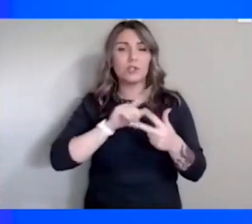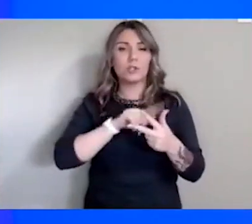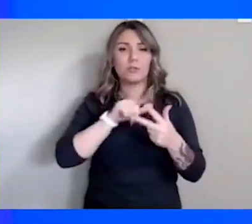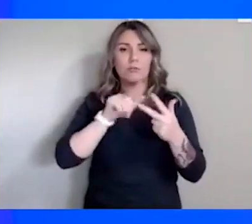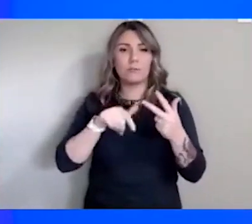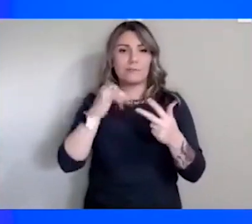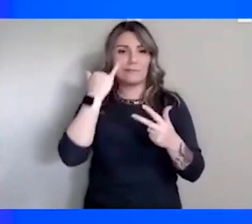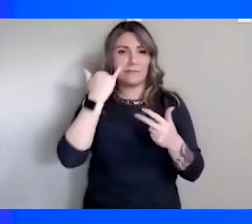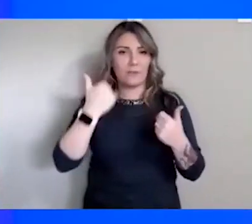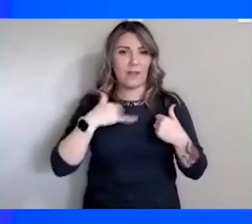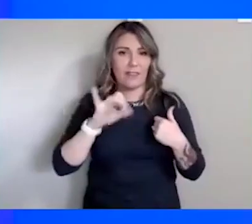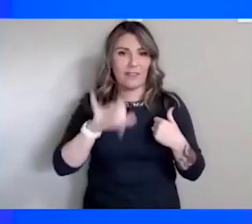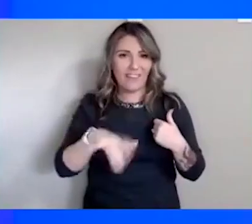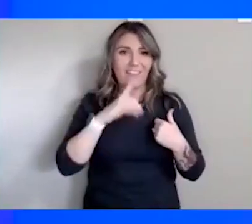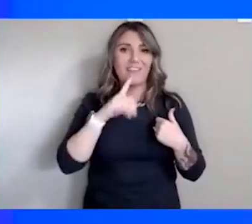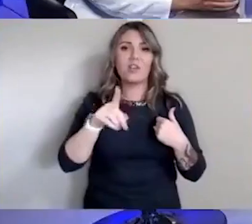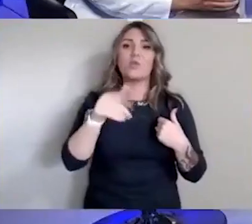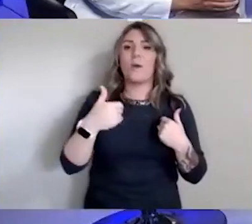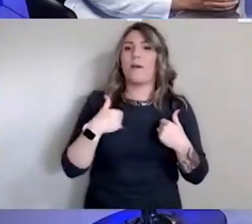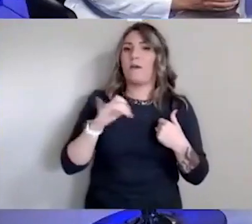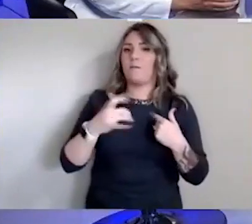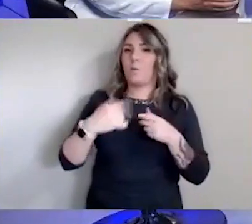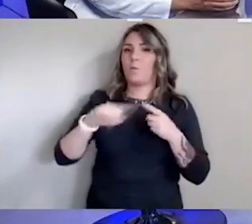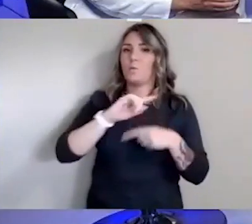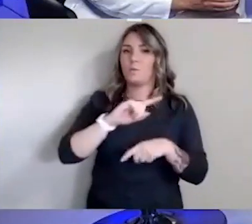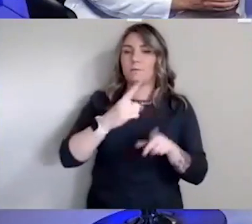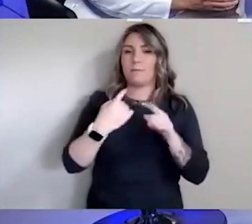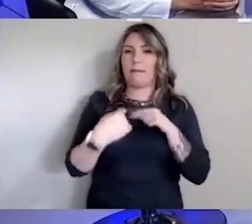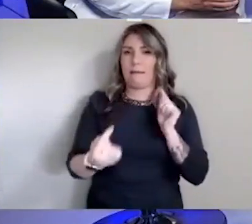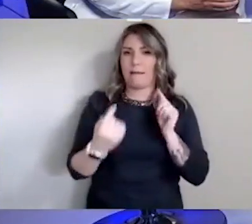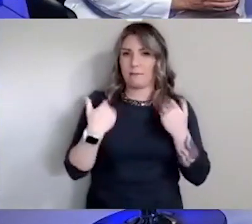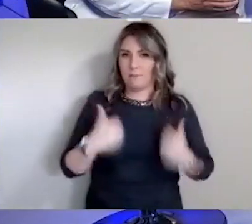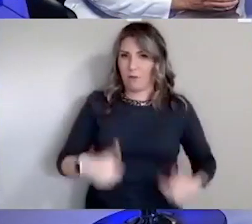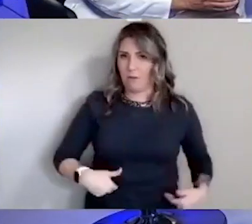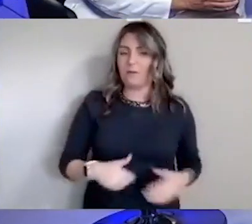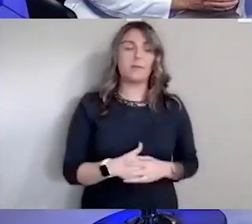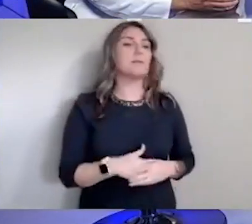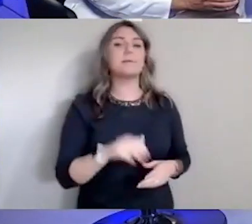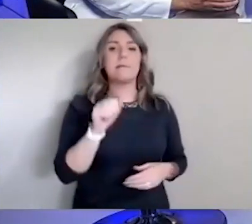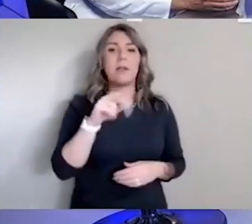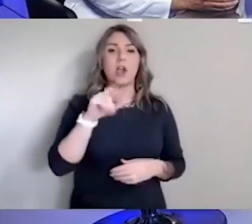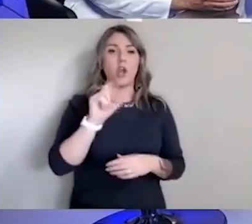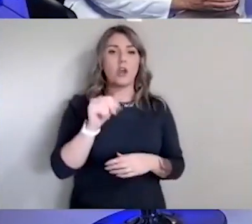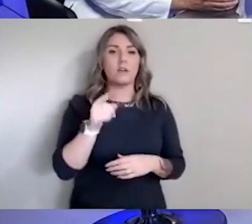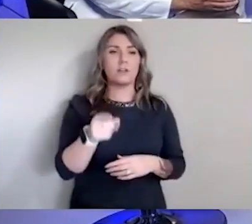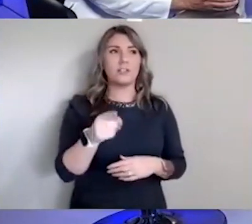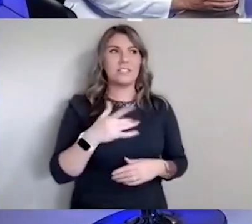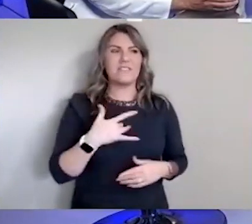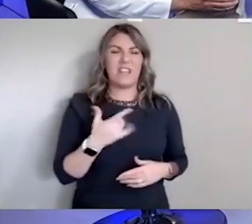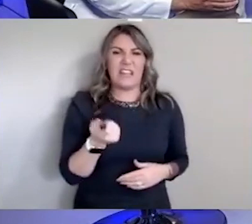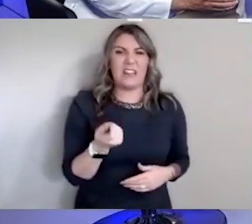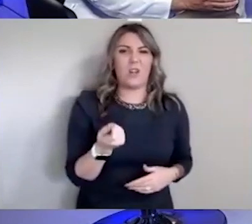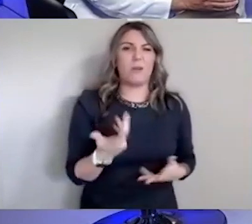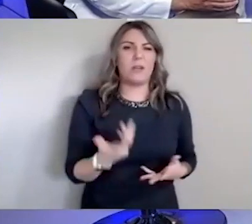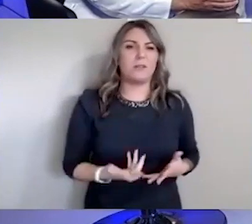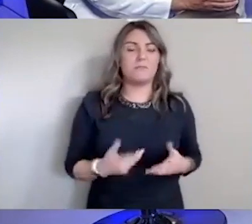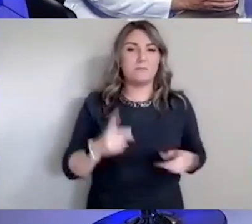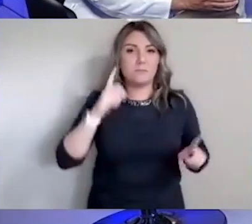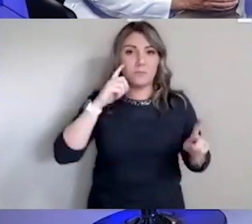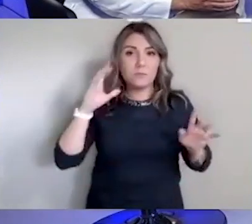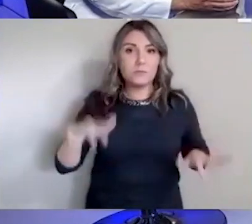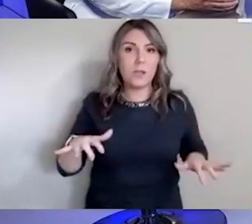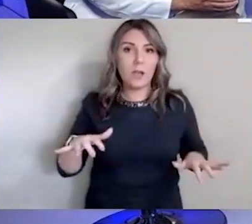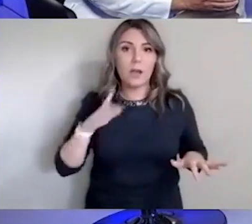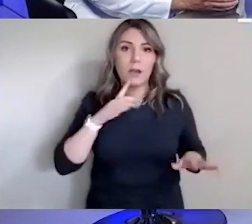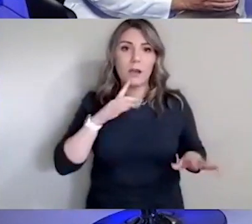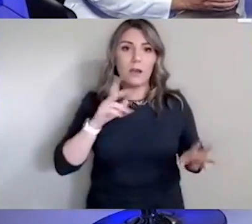have norovirus antibodies. Arietta says, I can tell she's feeling a little bit of shock and awe from people acting